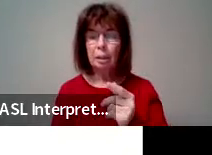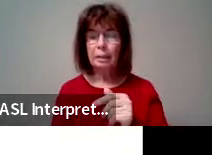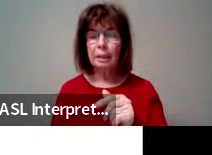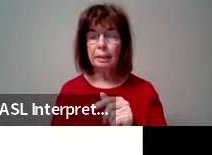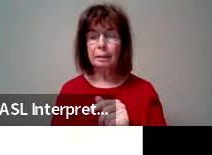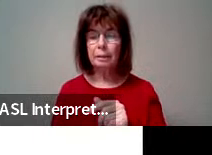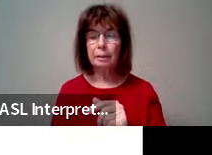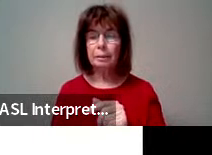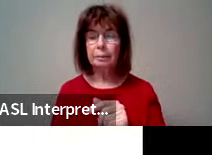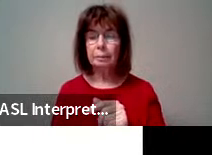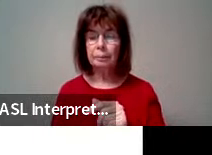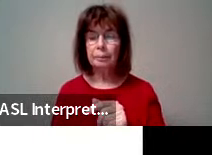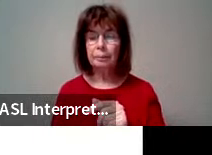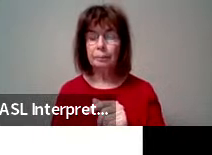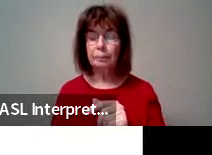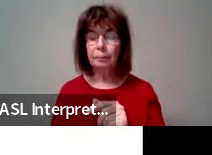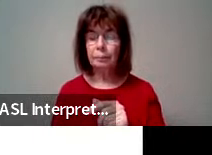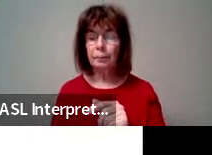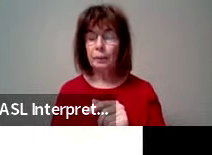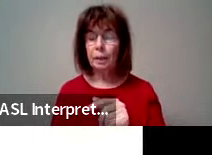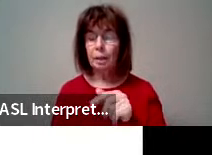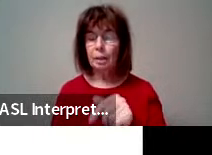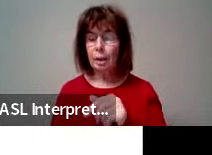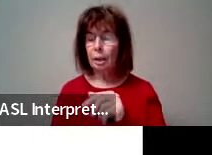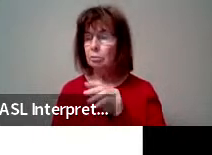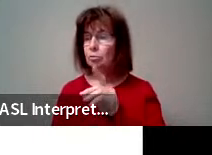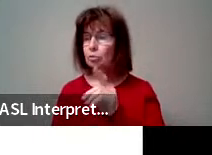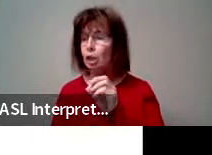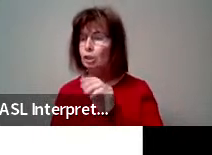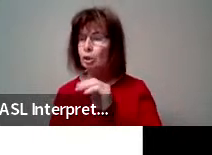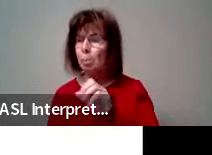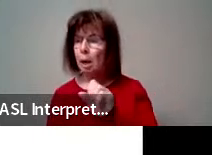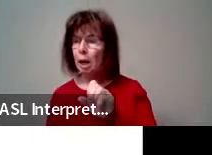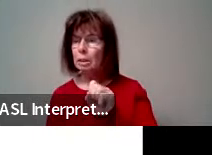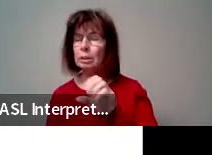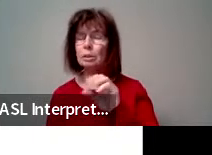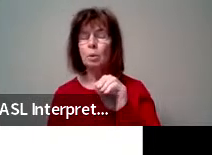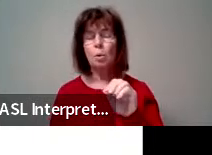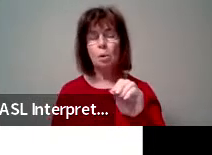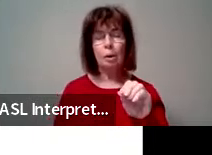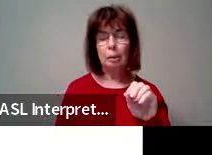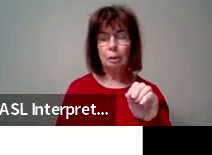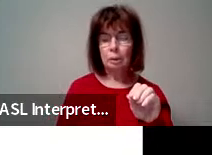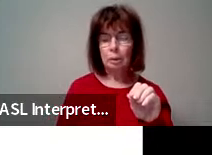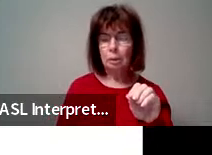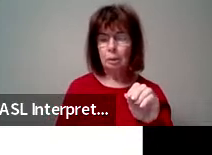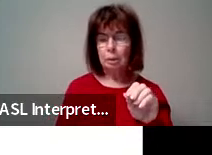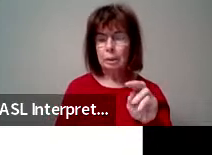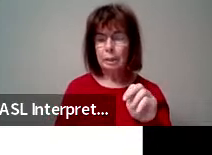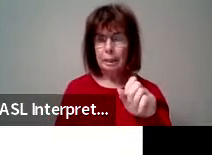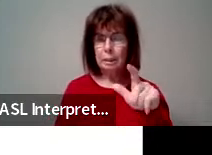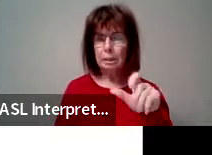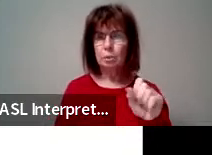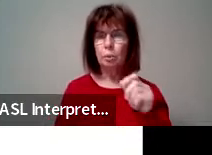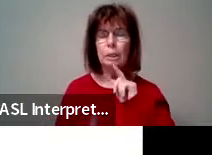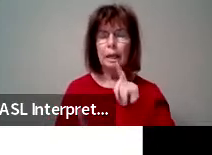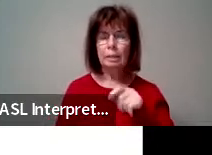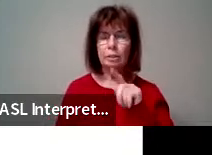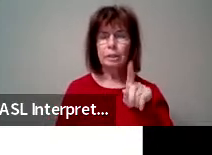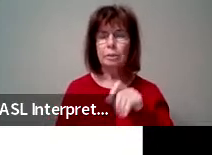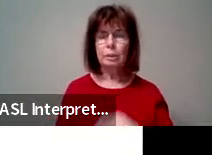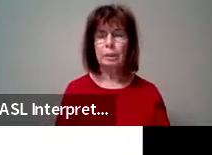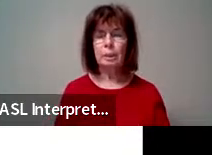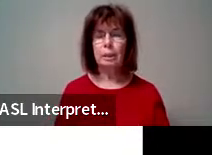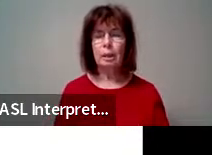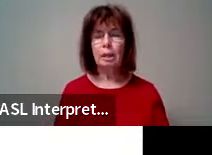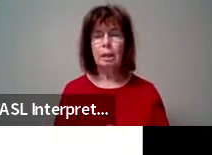Nilsson will answer this question about the portal for home testing. Yeah, the